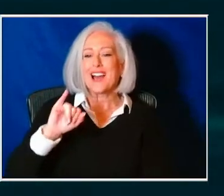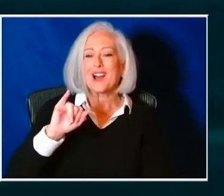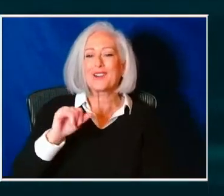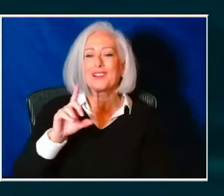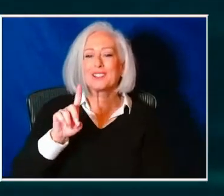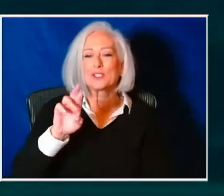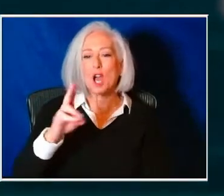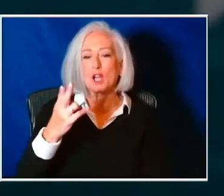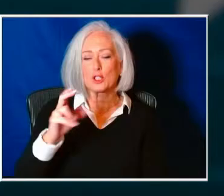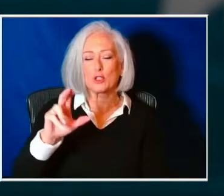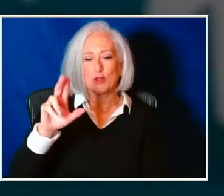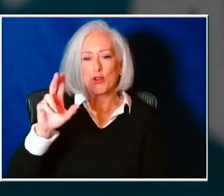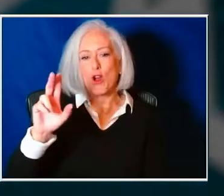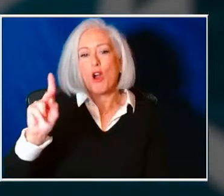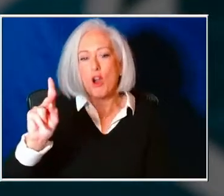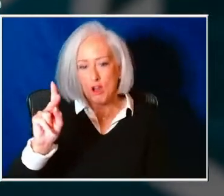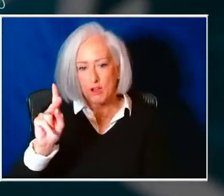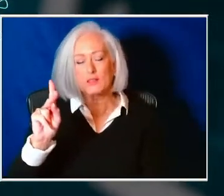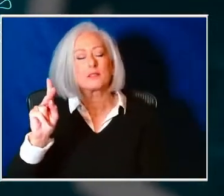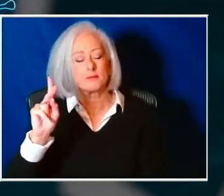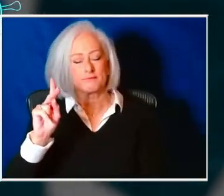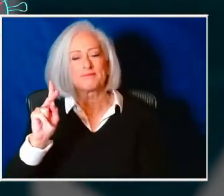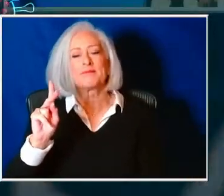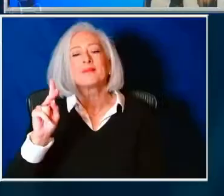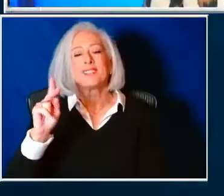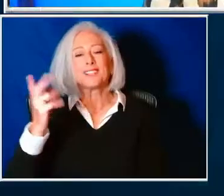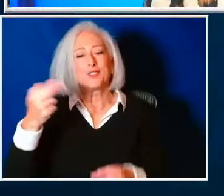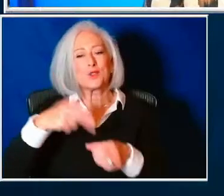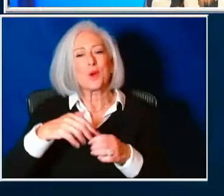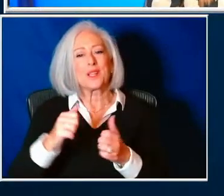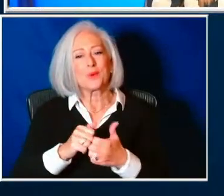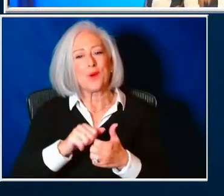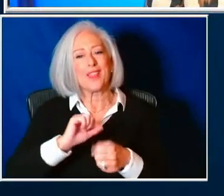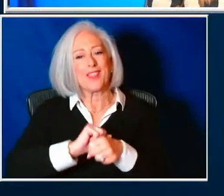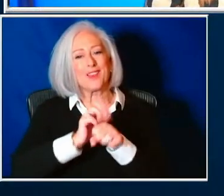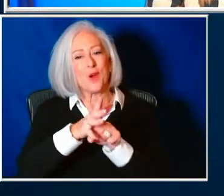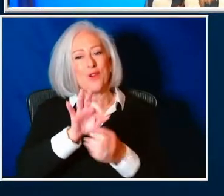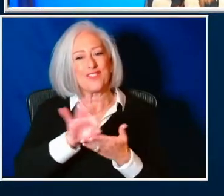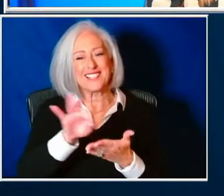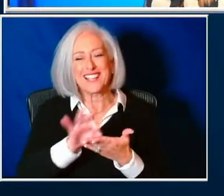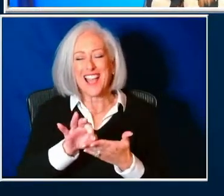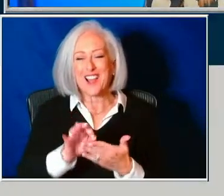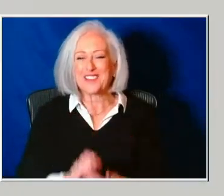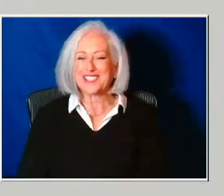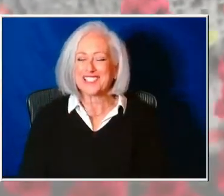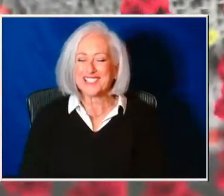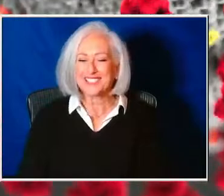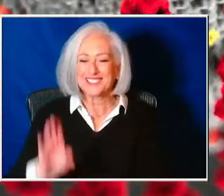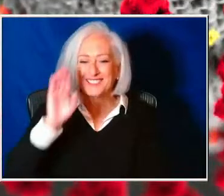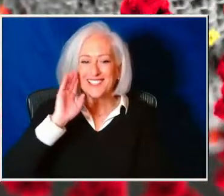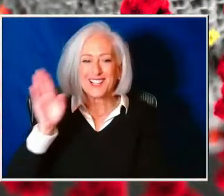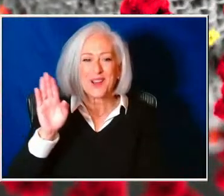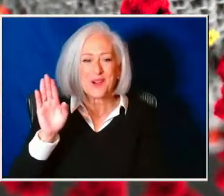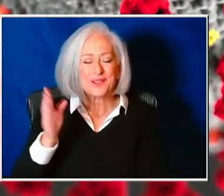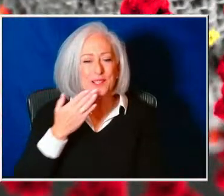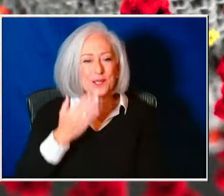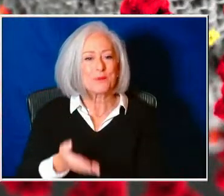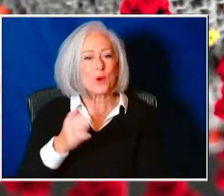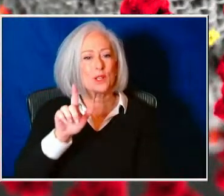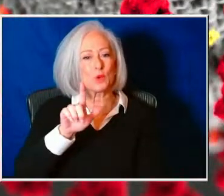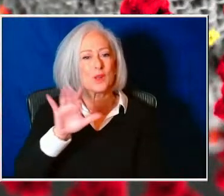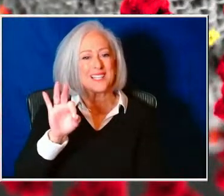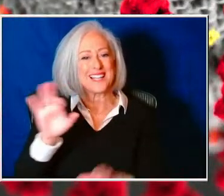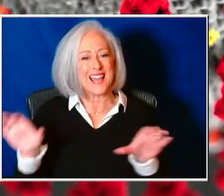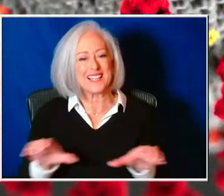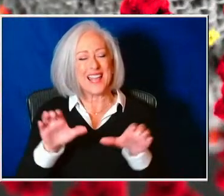and headlines this morning. Good morning to you. Yeah, hi. Hi. Right now in the hospital, we have 29 active infections with